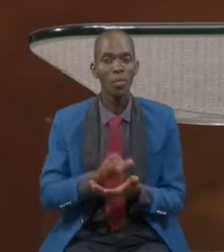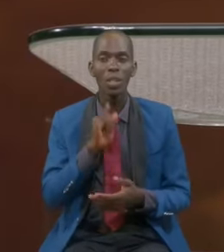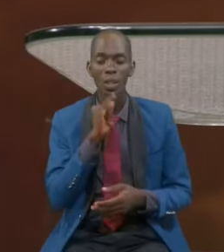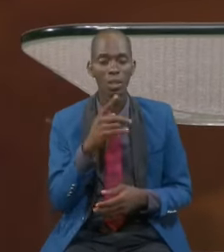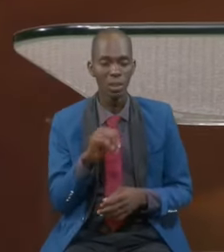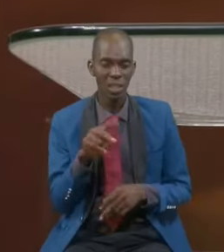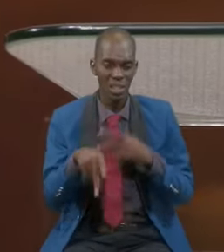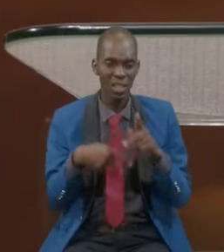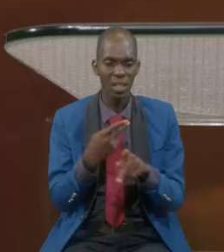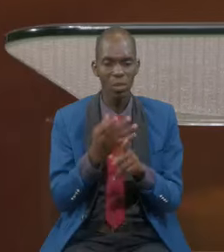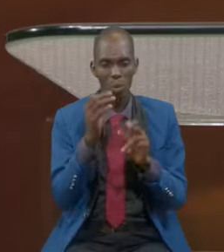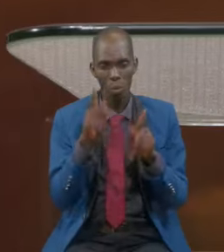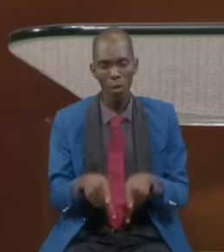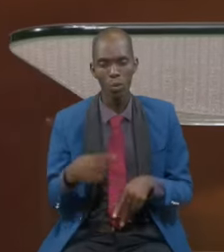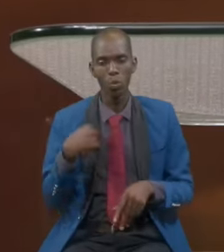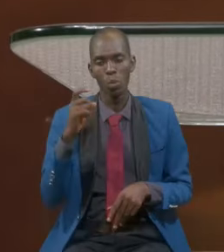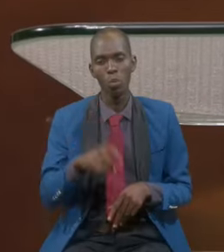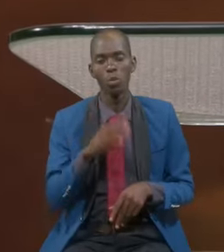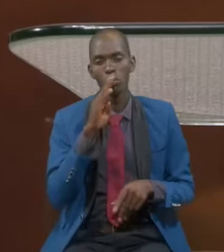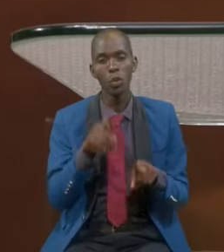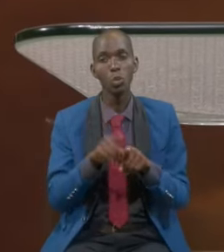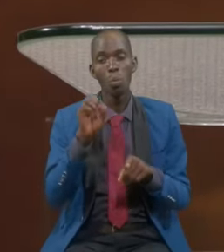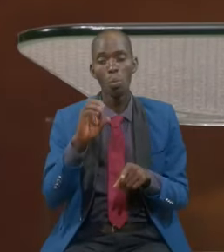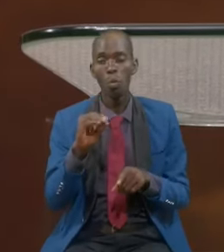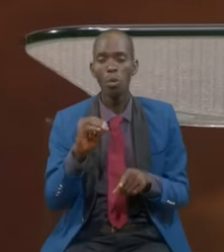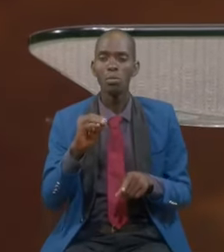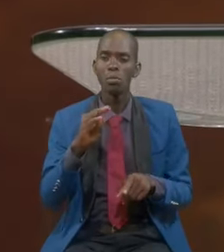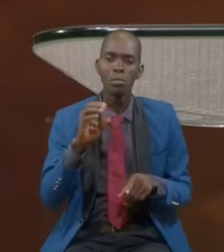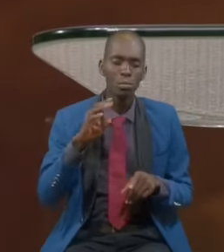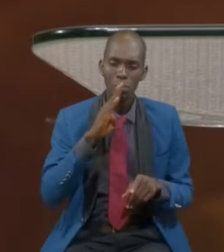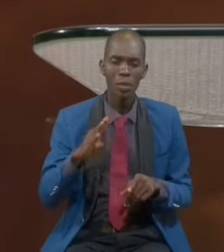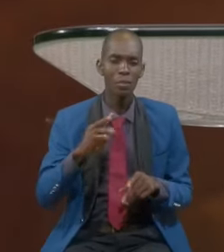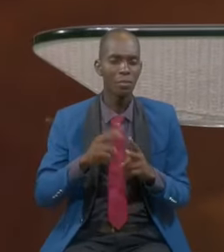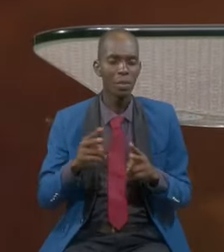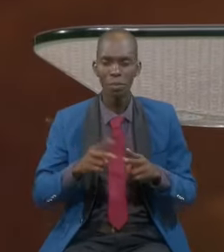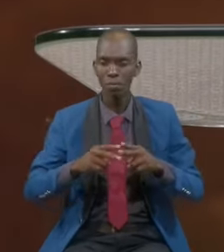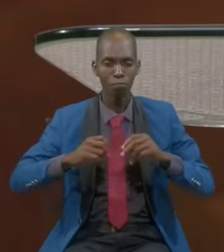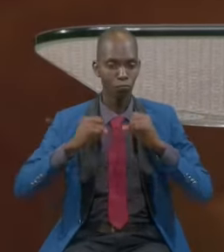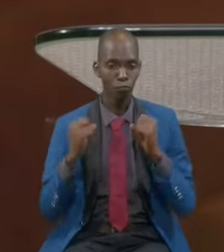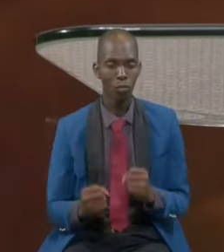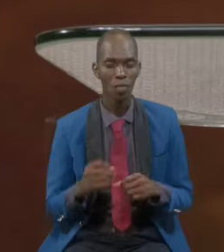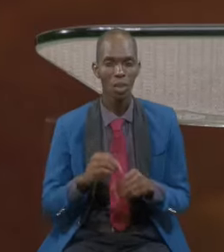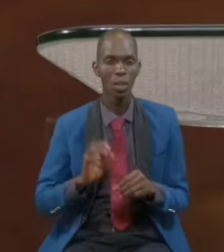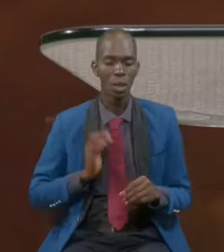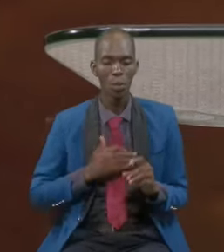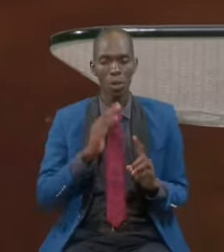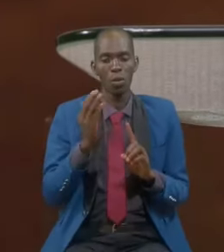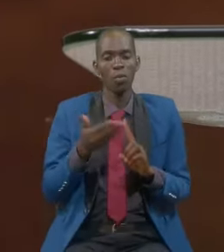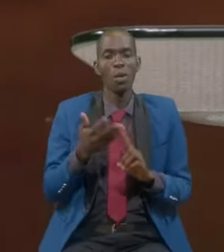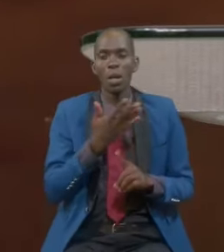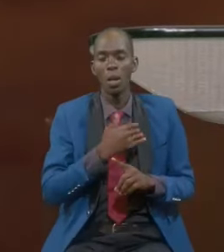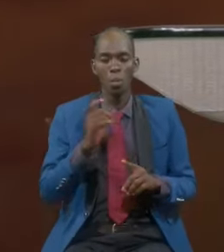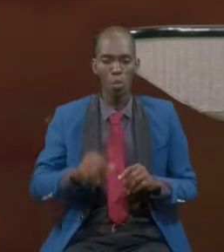ought to have. We need to become so solid in our conviction. And we need to become more stable in